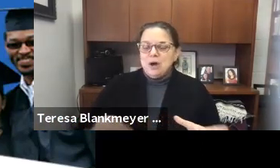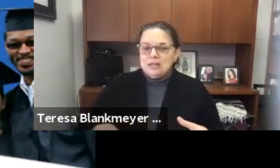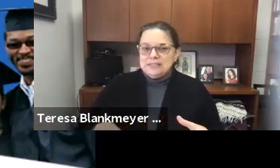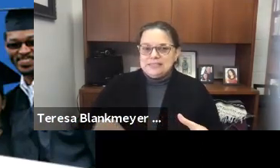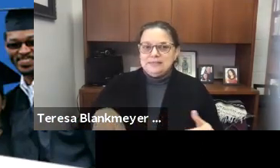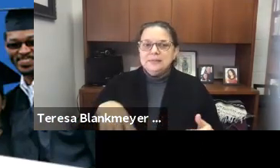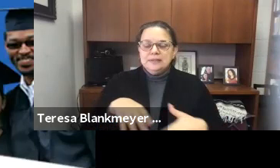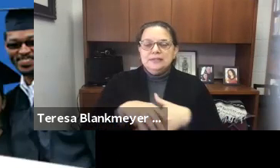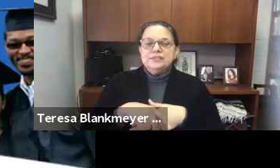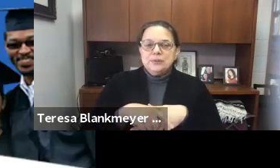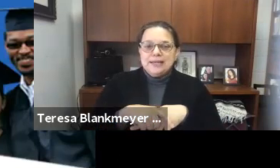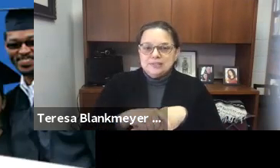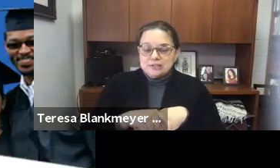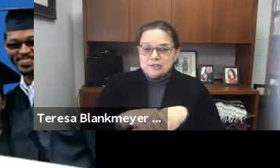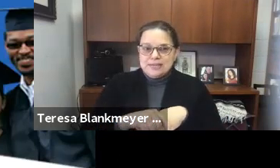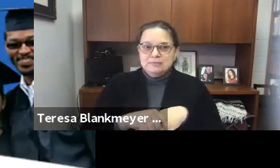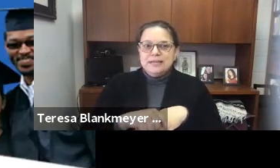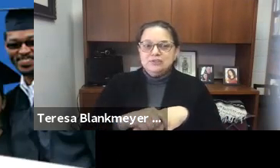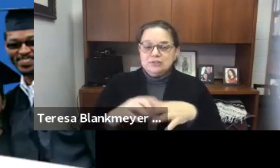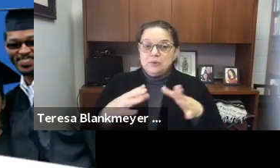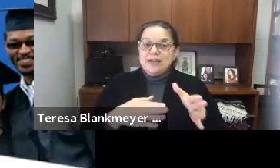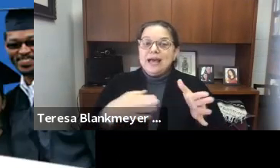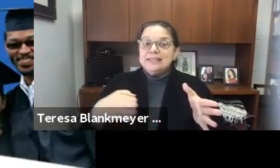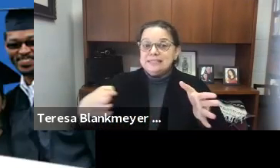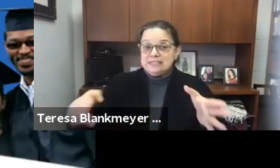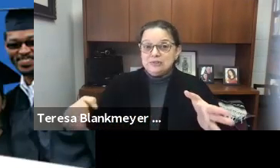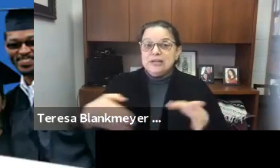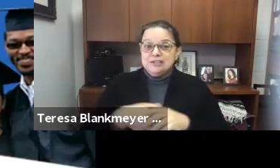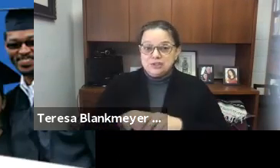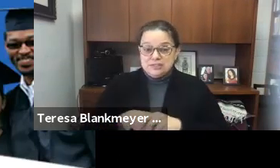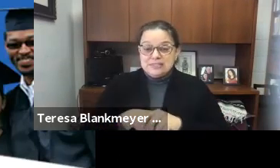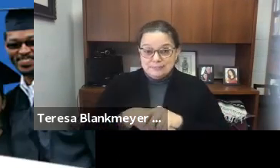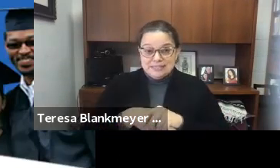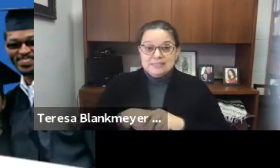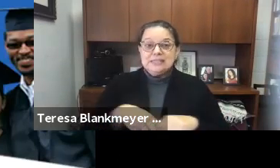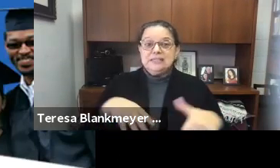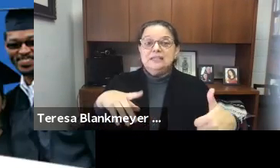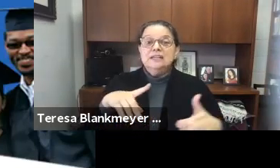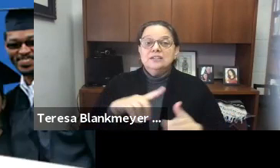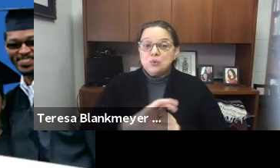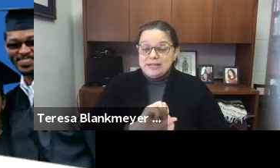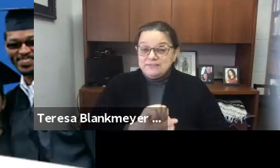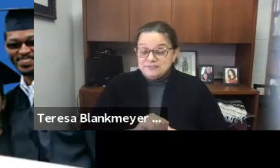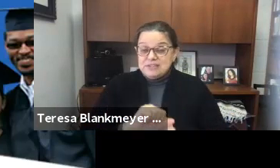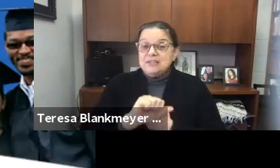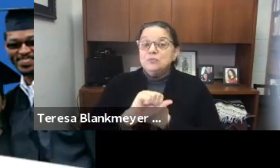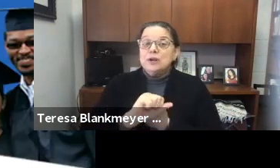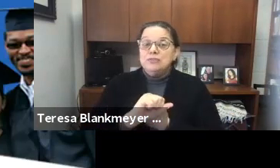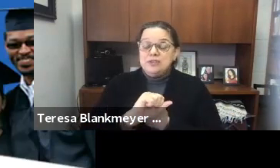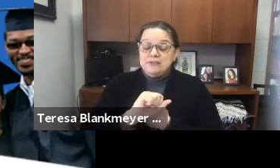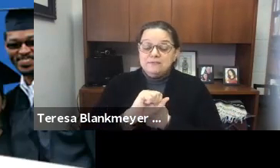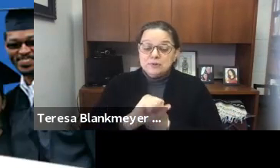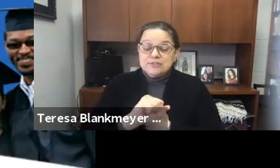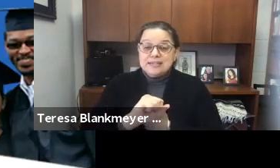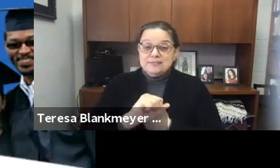technology policy. So as Dr. Bayer mentioned, we've had these international summits in 2015,